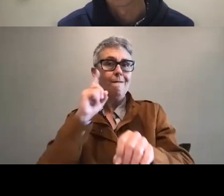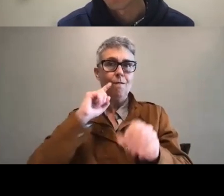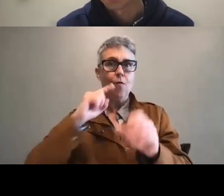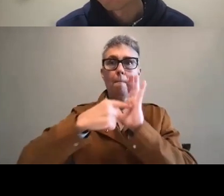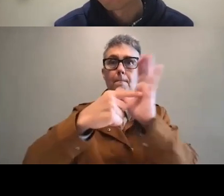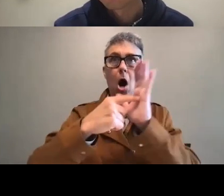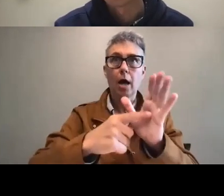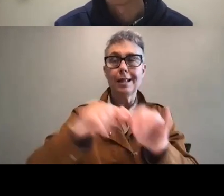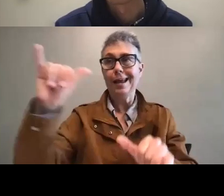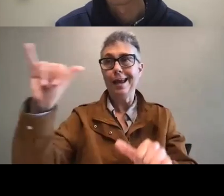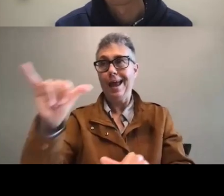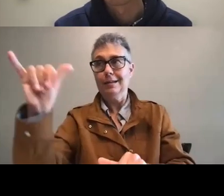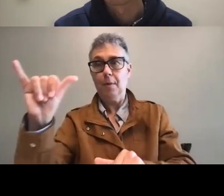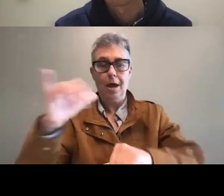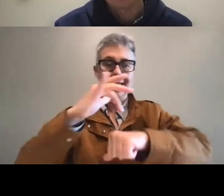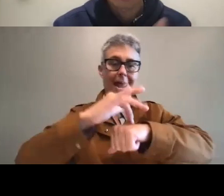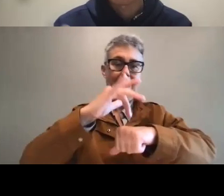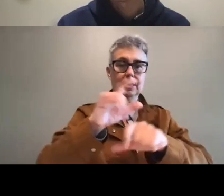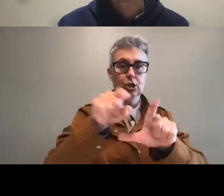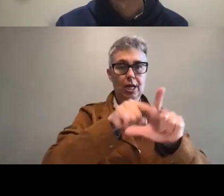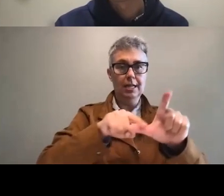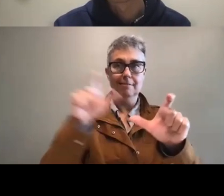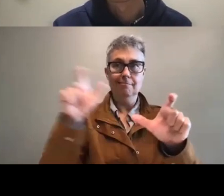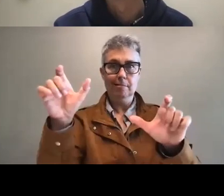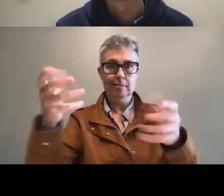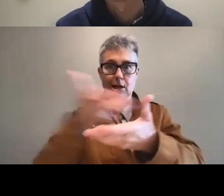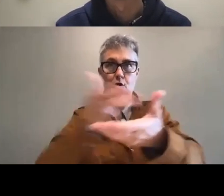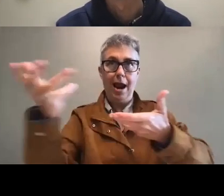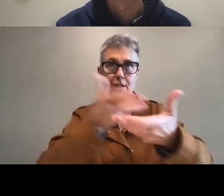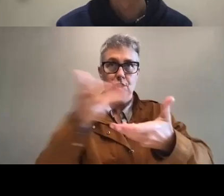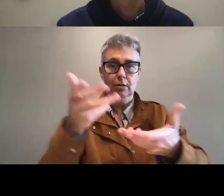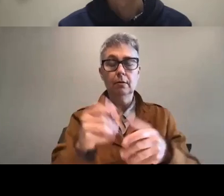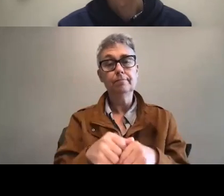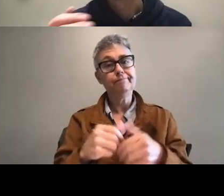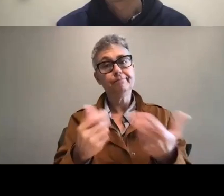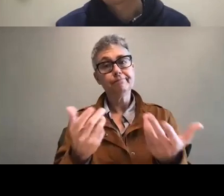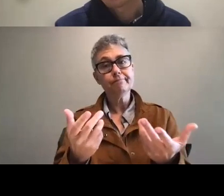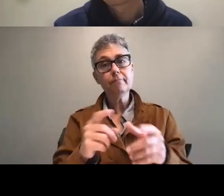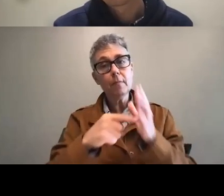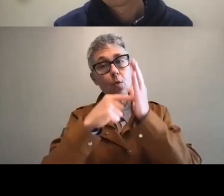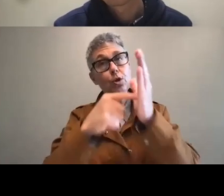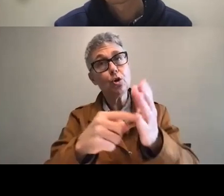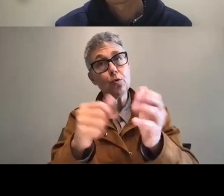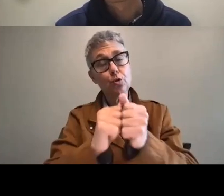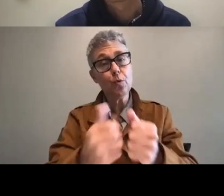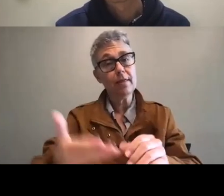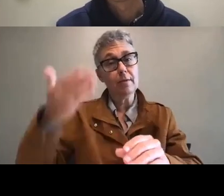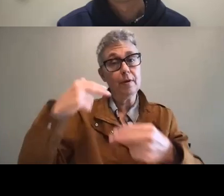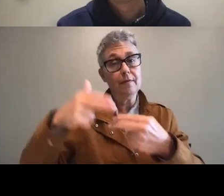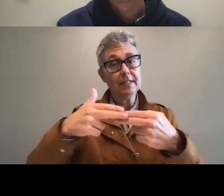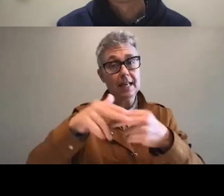antibody-antigen interaction. As you can see from, this is the figure that we showed in the earlier slide. You can see